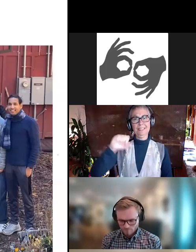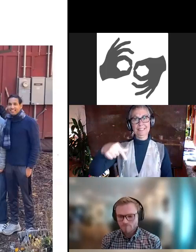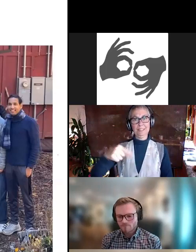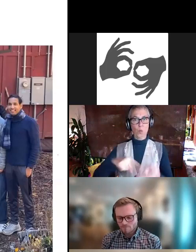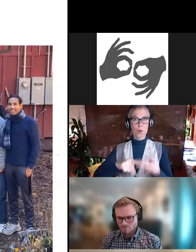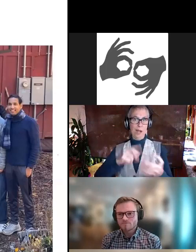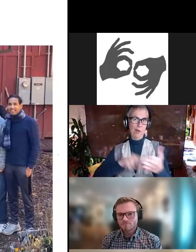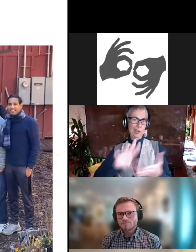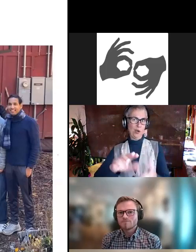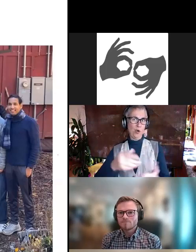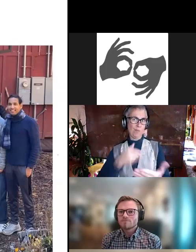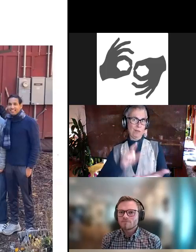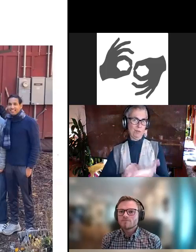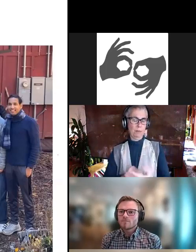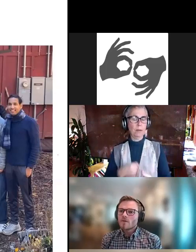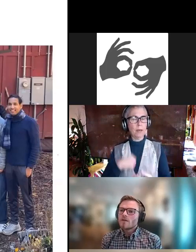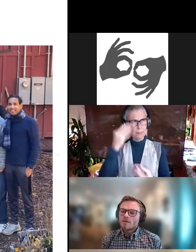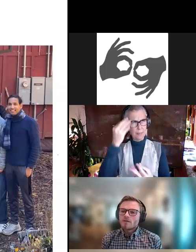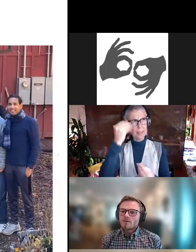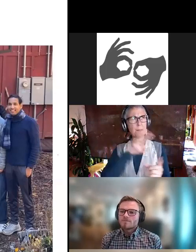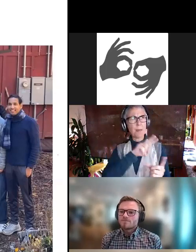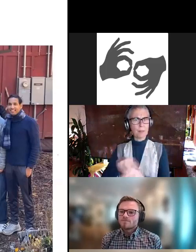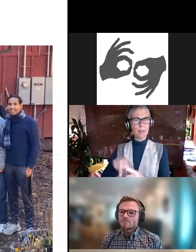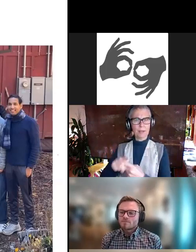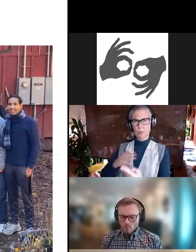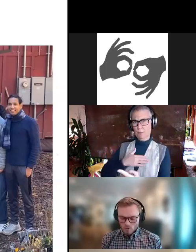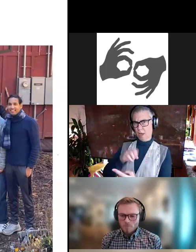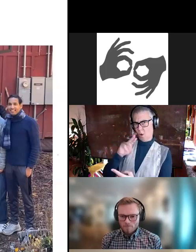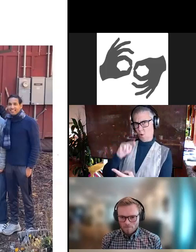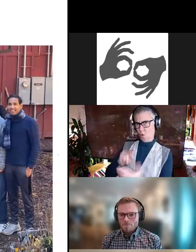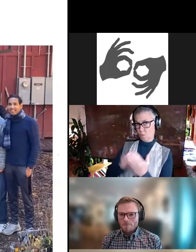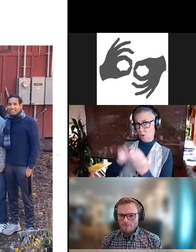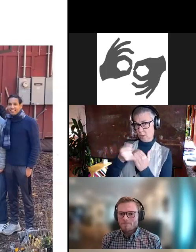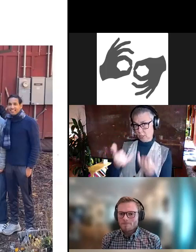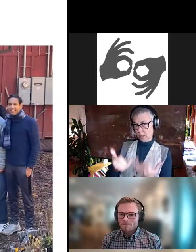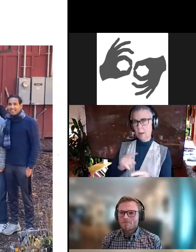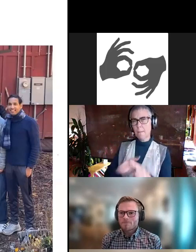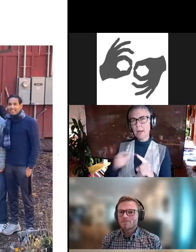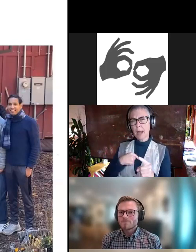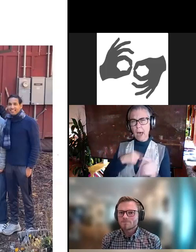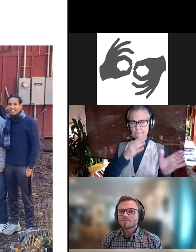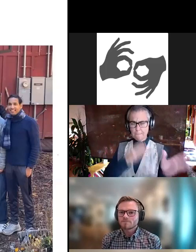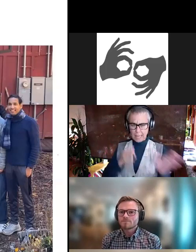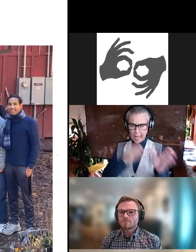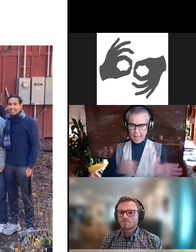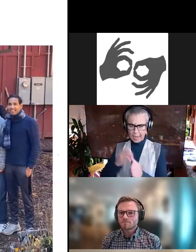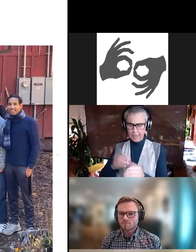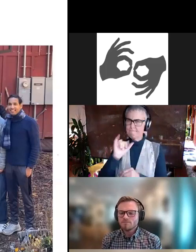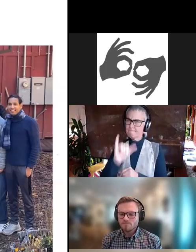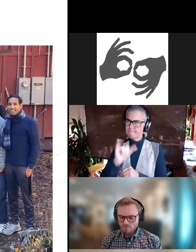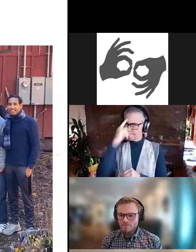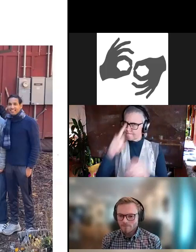preprint. And I'm actually thinking about applying it to my own project, but I'm actually planning things out. One thing comes to my mind.